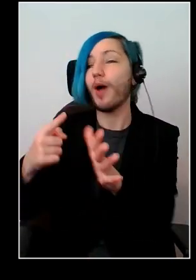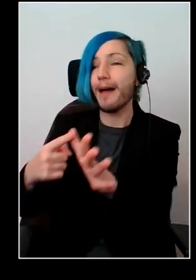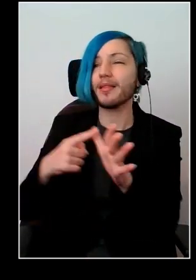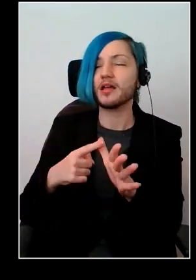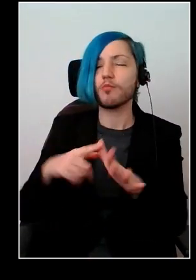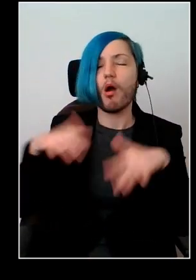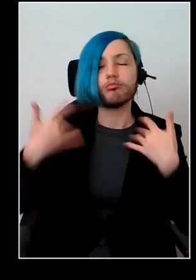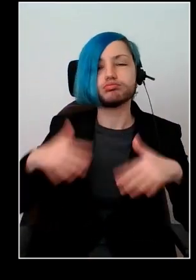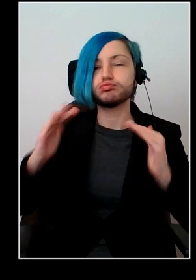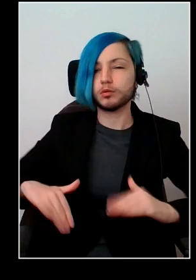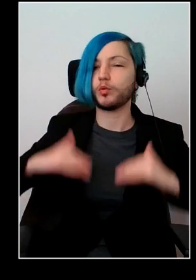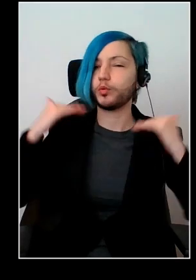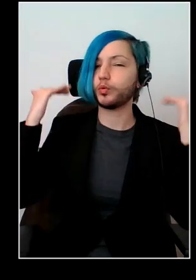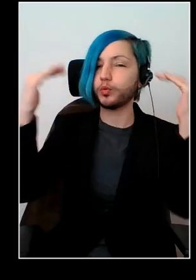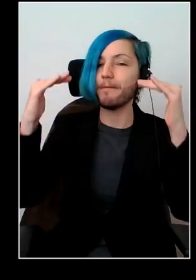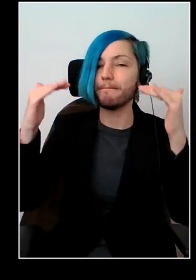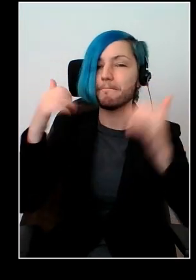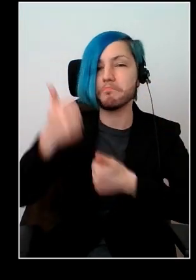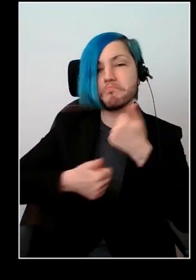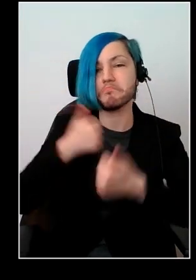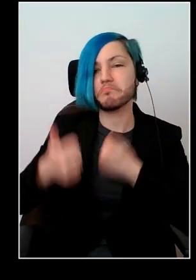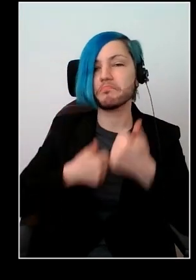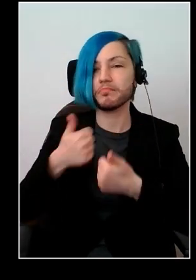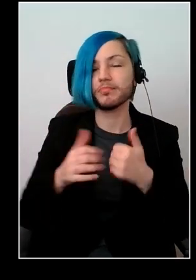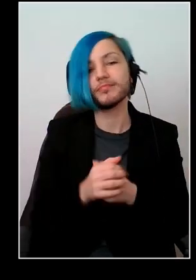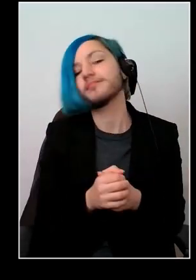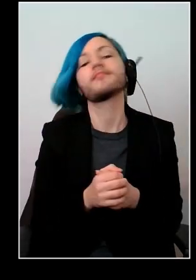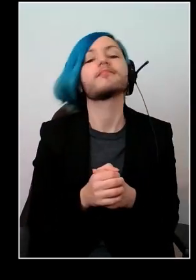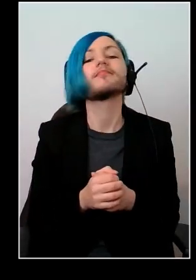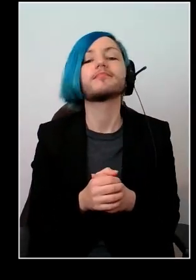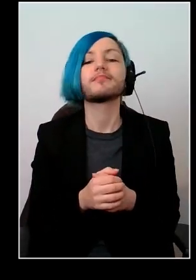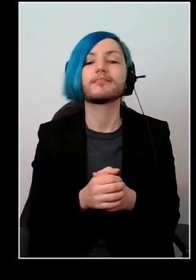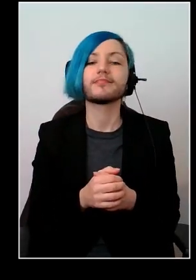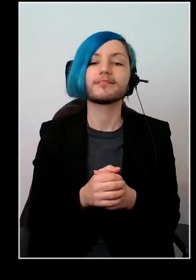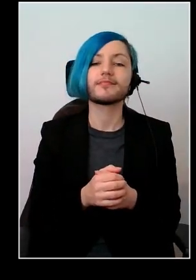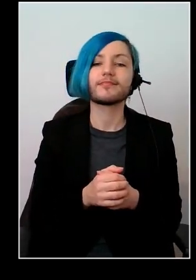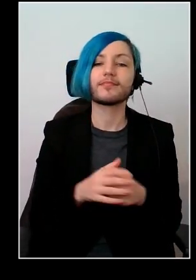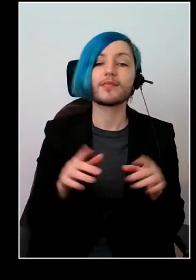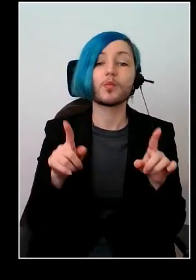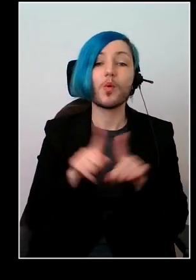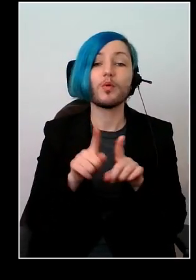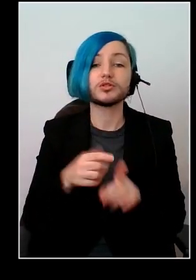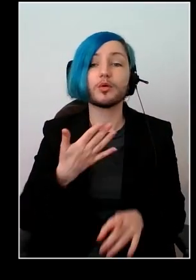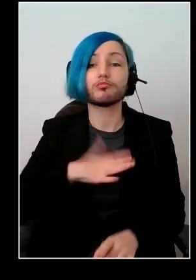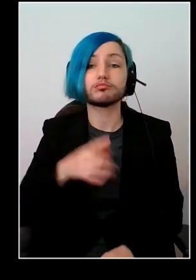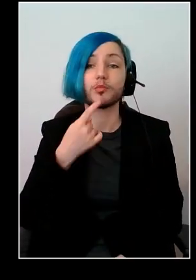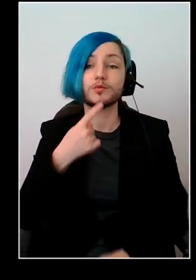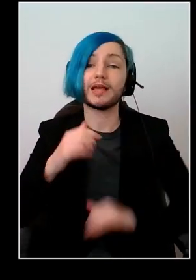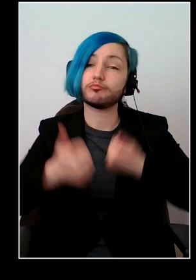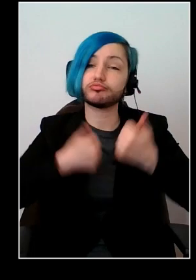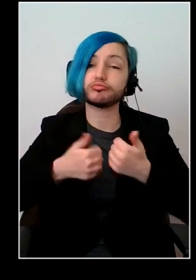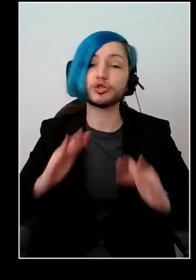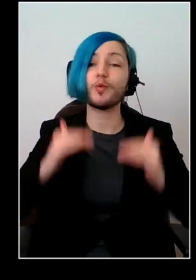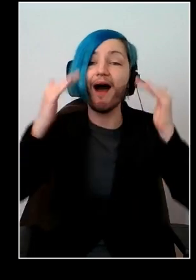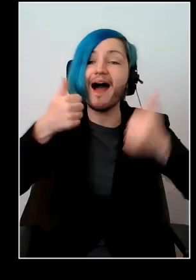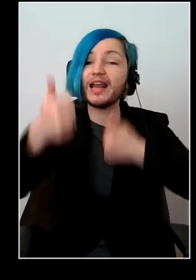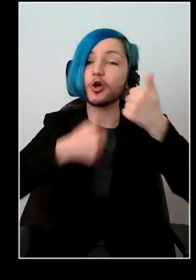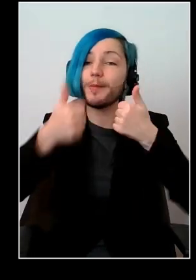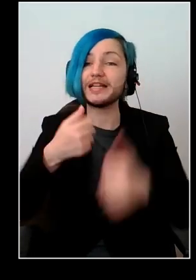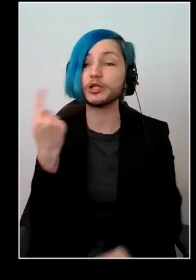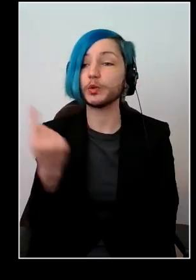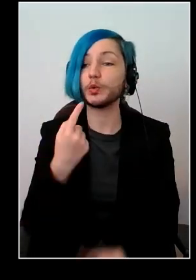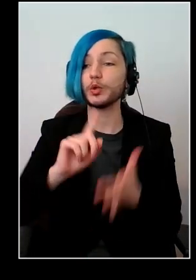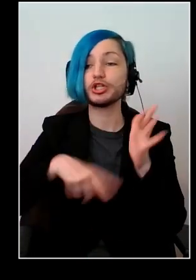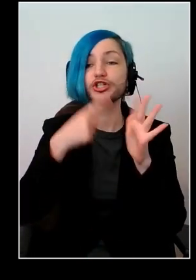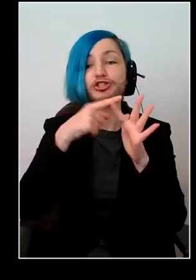So a massive well done to you. And alongside you and all your other fellow nominees, we'd like to call out our highly commended in this category,